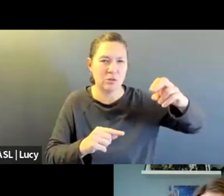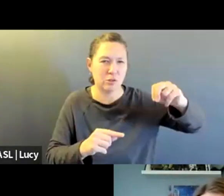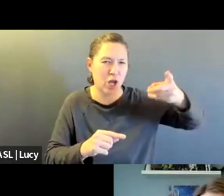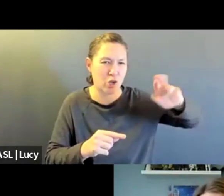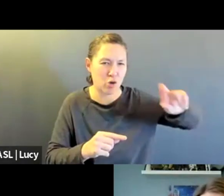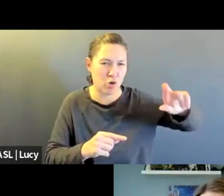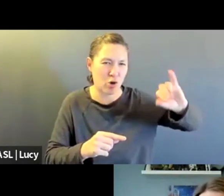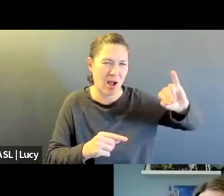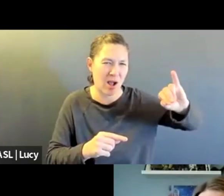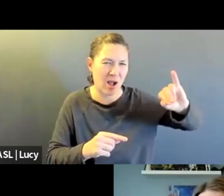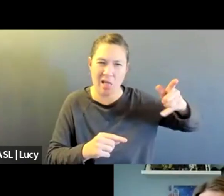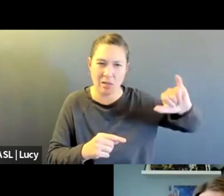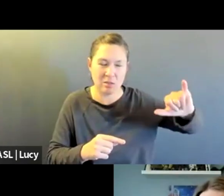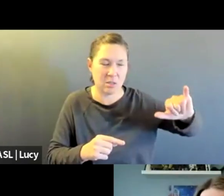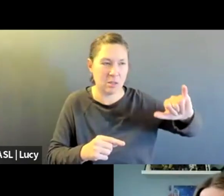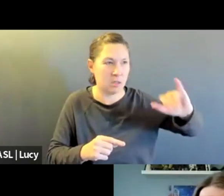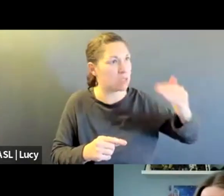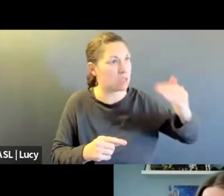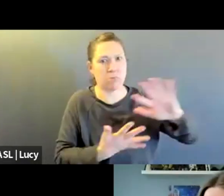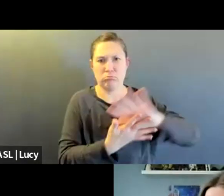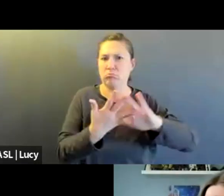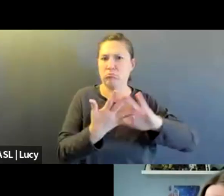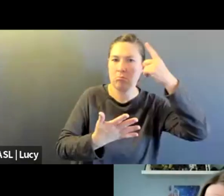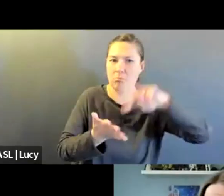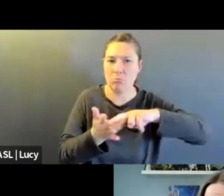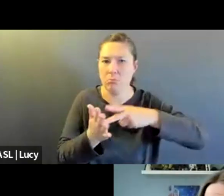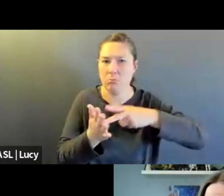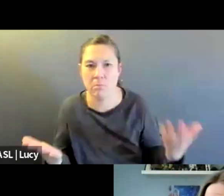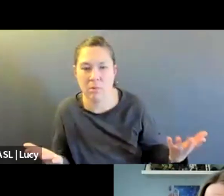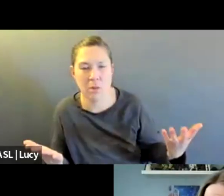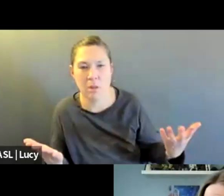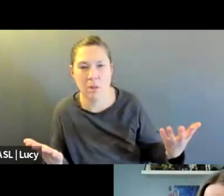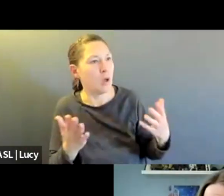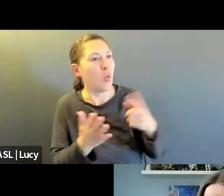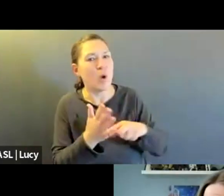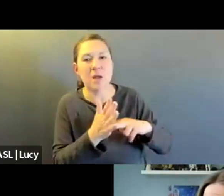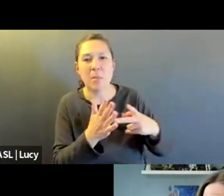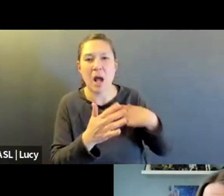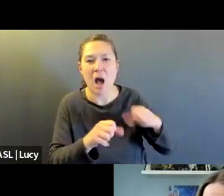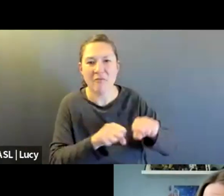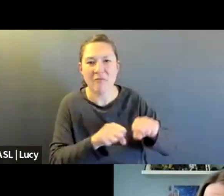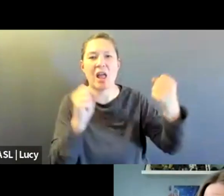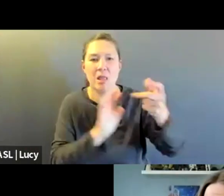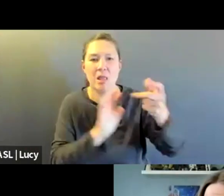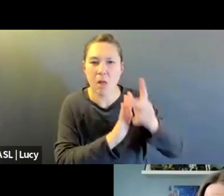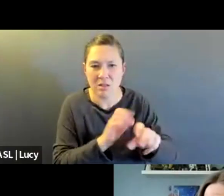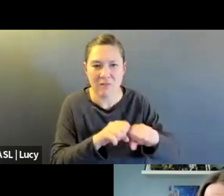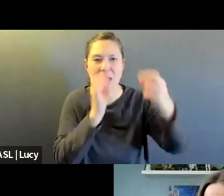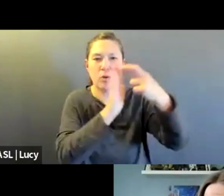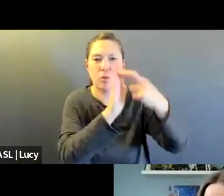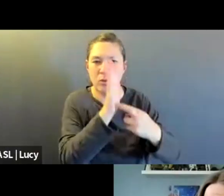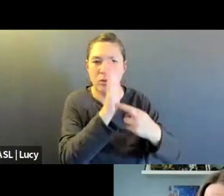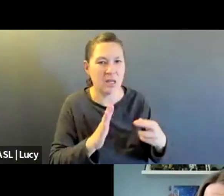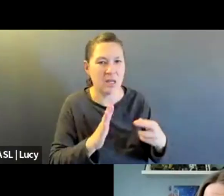And so there are people that are kind of preliminarily not wanting to draw the crosshairs of the administration that